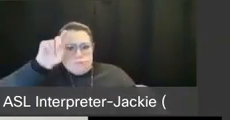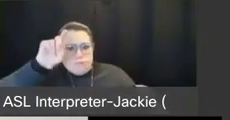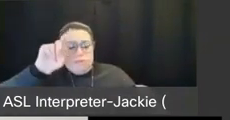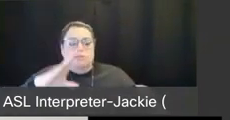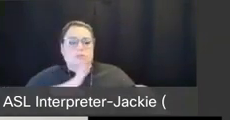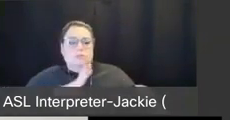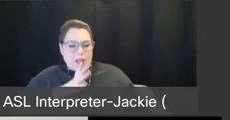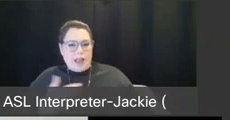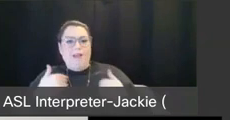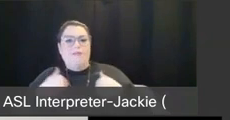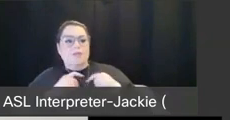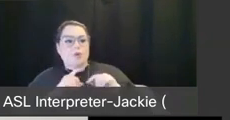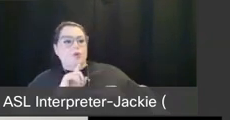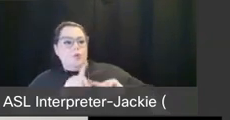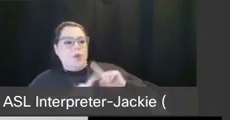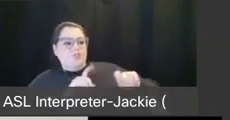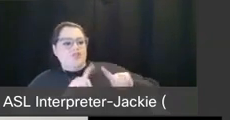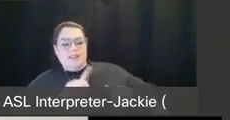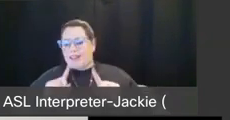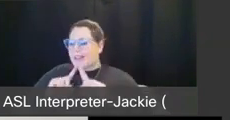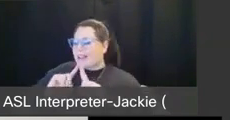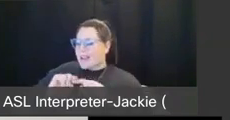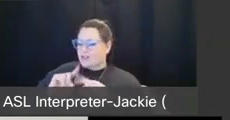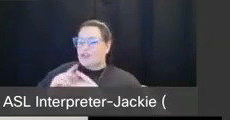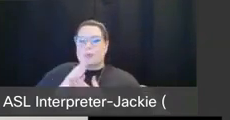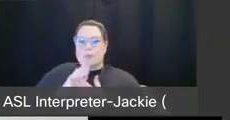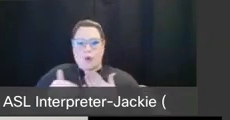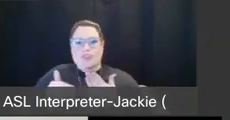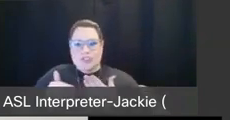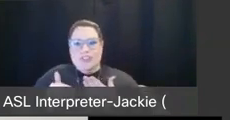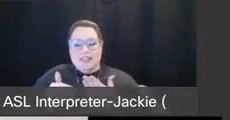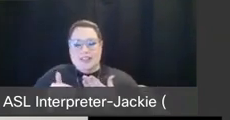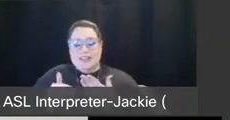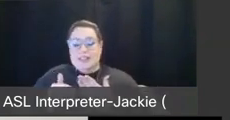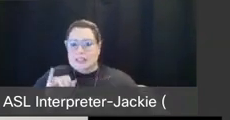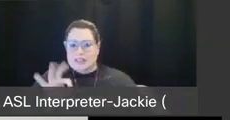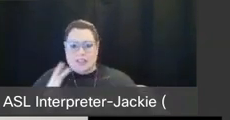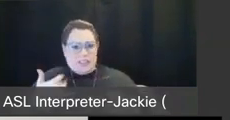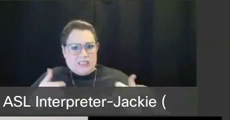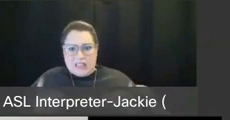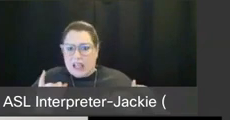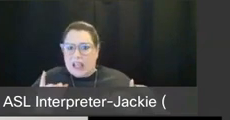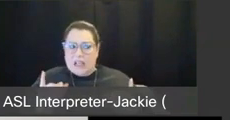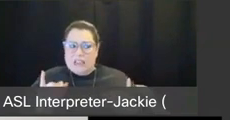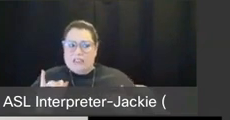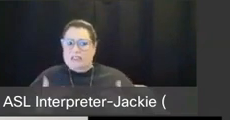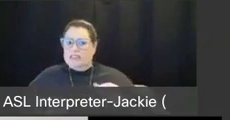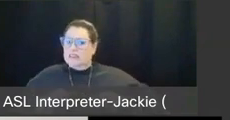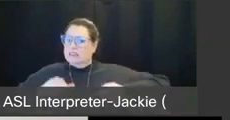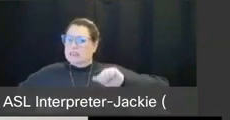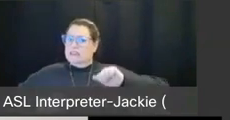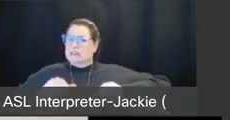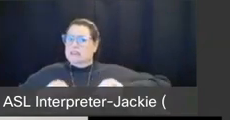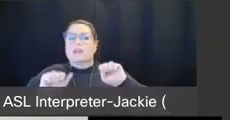more in-depth questions or you want us to look at documents or contracts or any kind of estimates or invoices, if you have